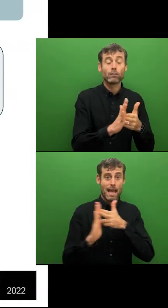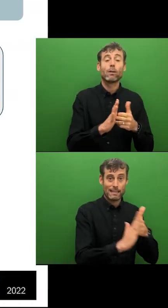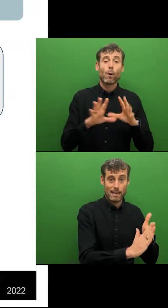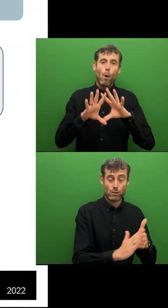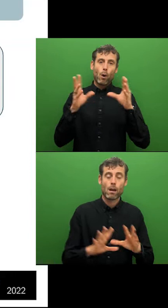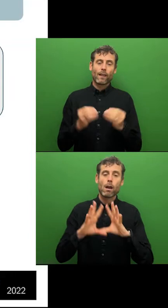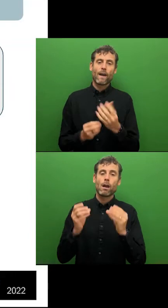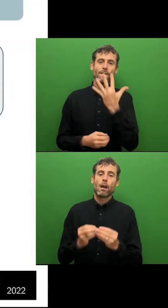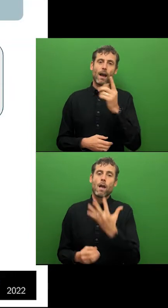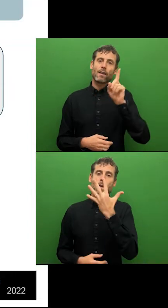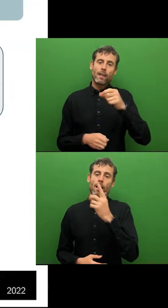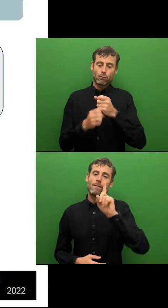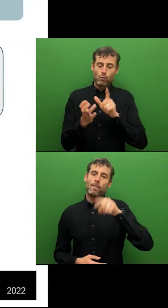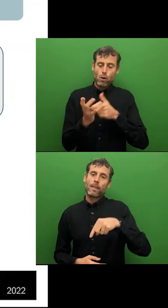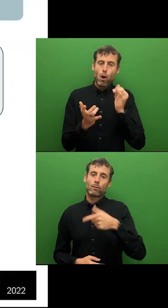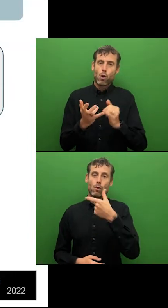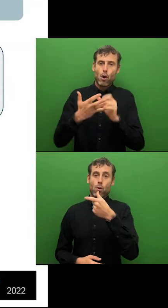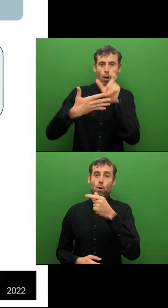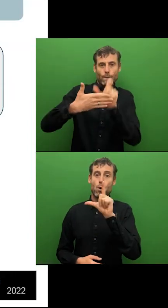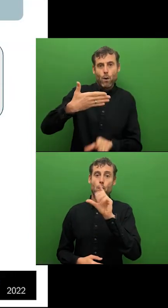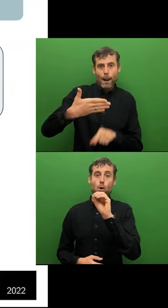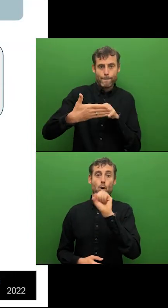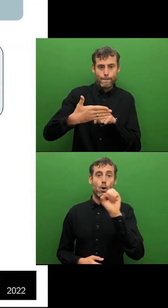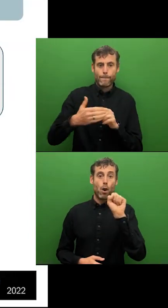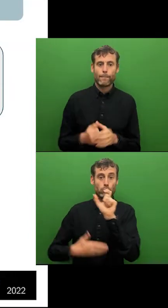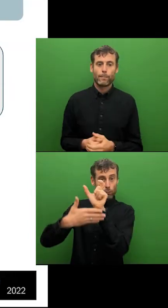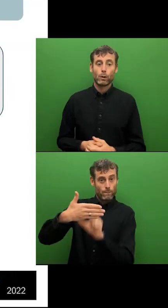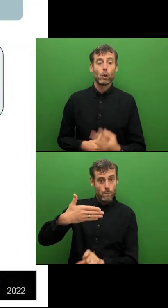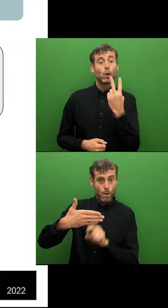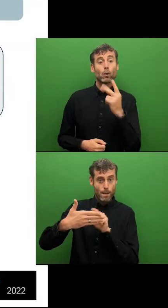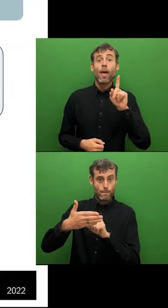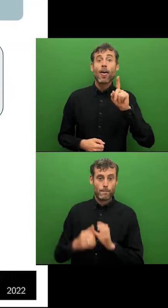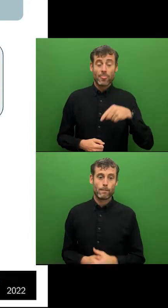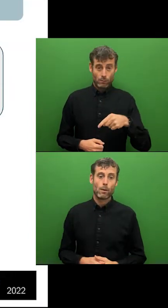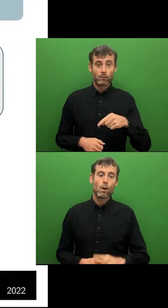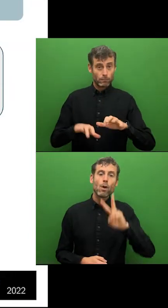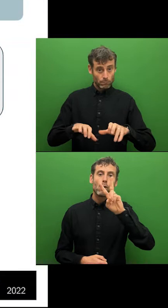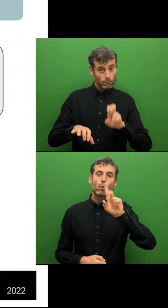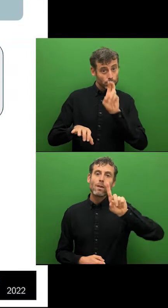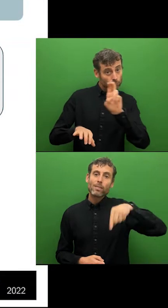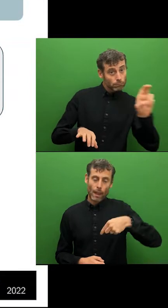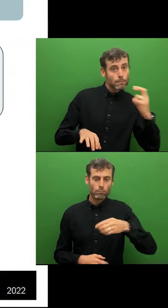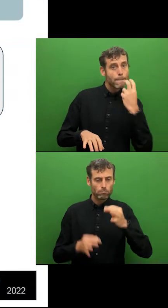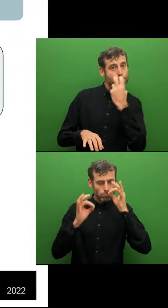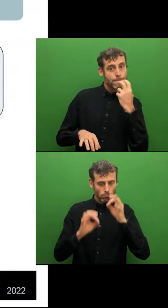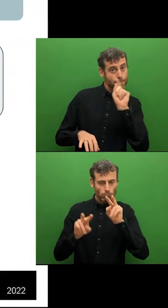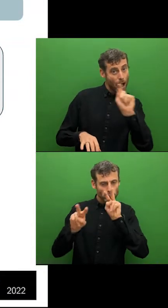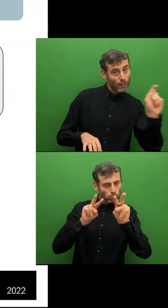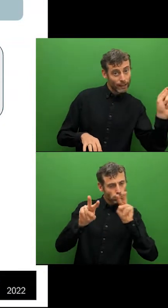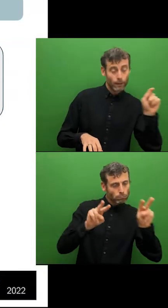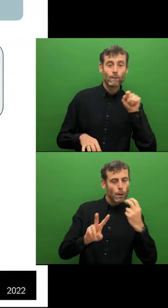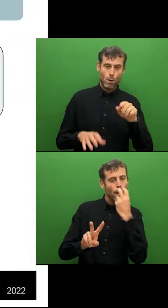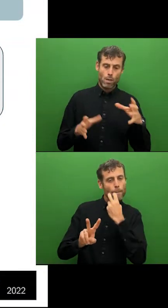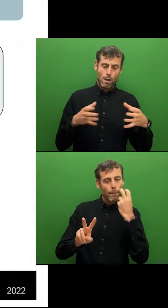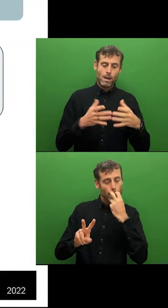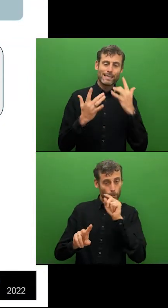a 5,000 gloss vocabulary. Moreover, there are 2,000 manually verified mouthing annotations on the